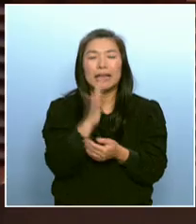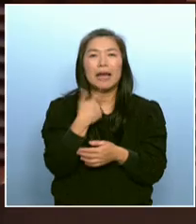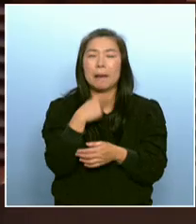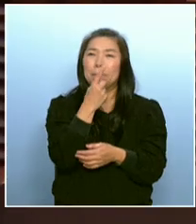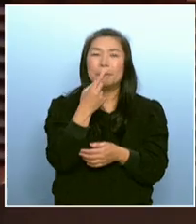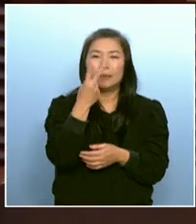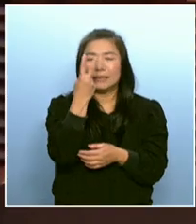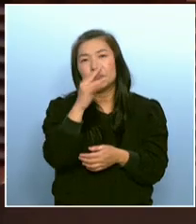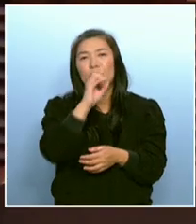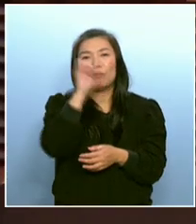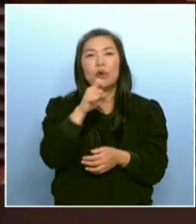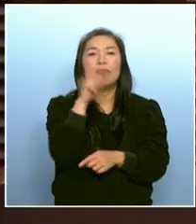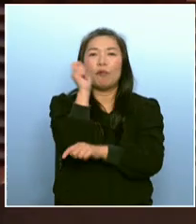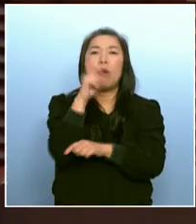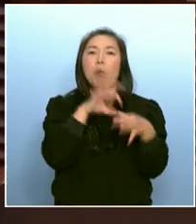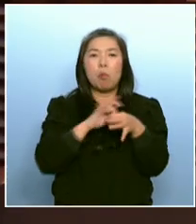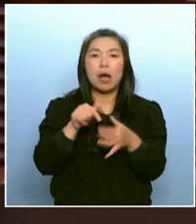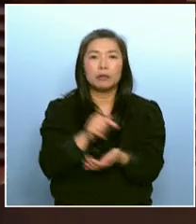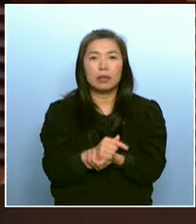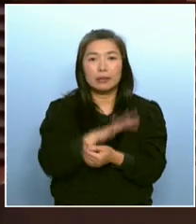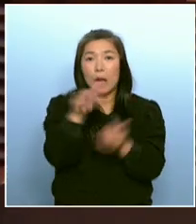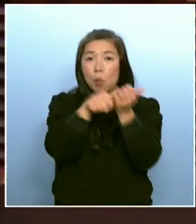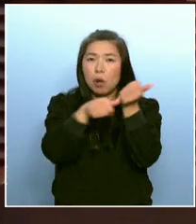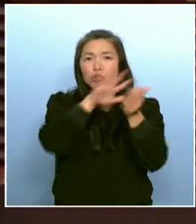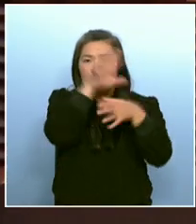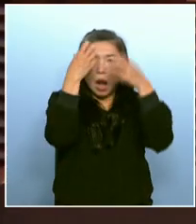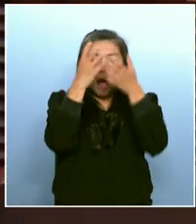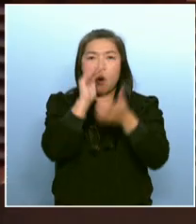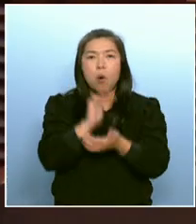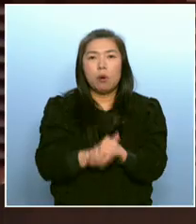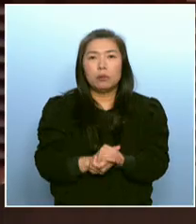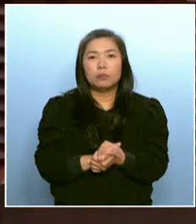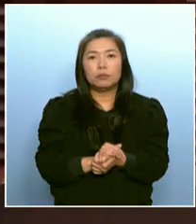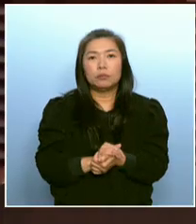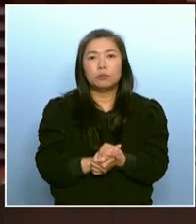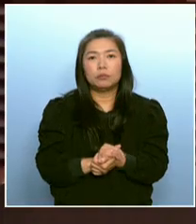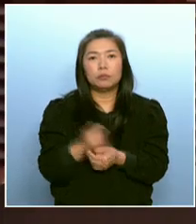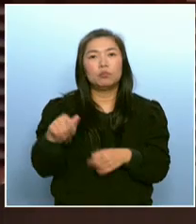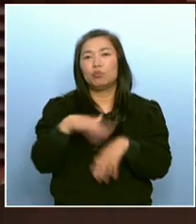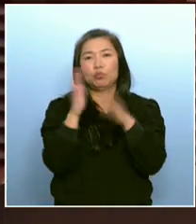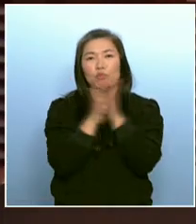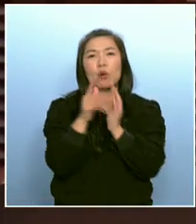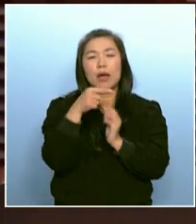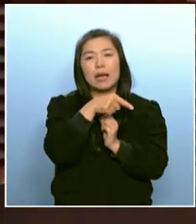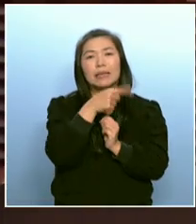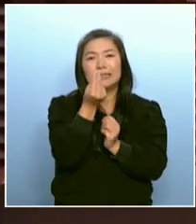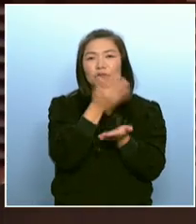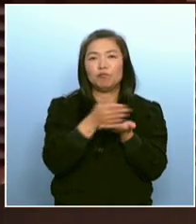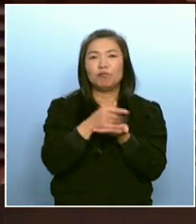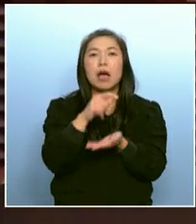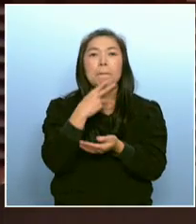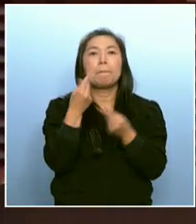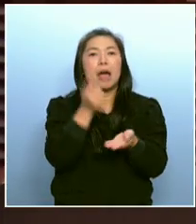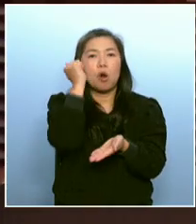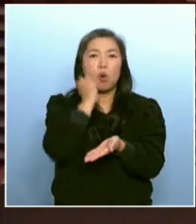We account for 20% of the total expenditure of the government spending. A lot of